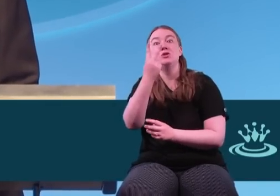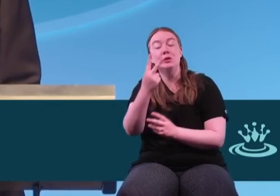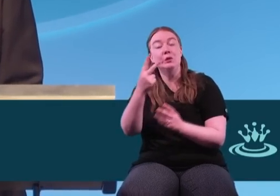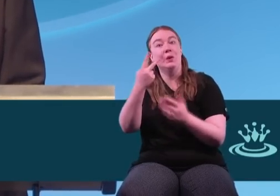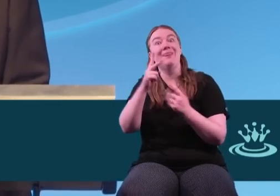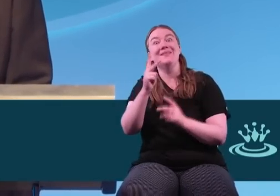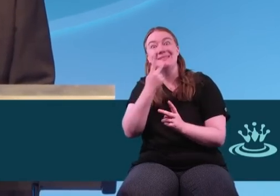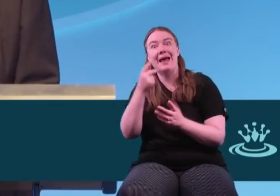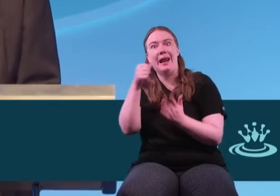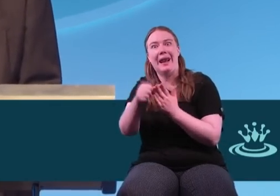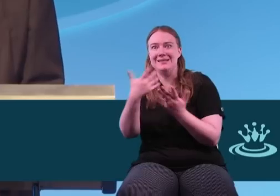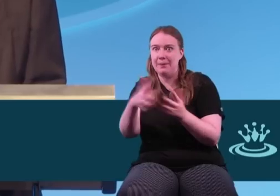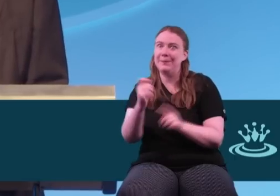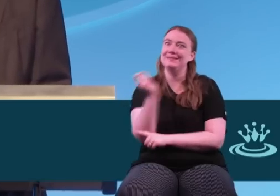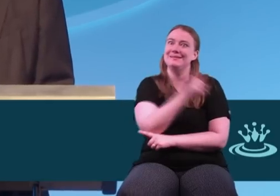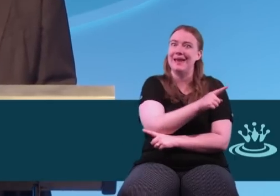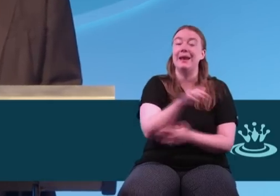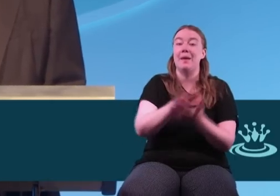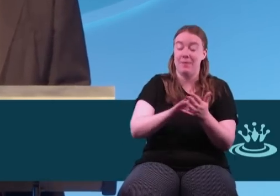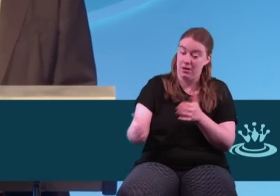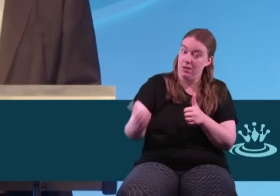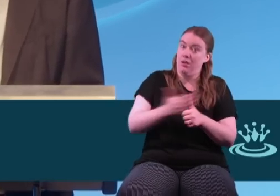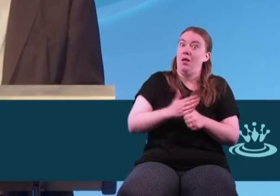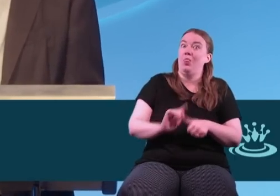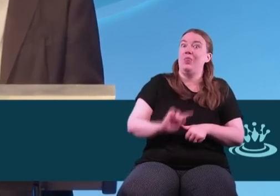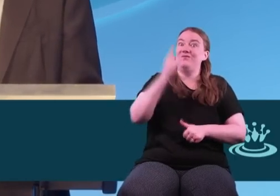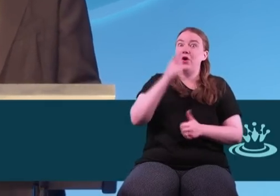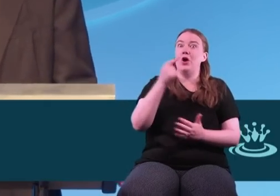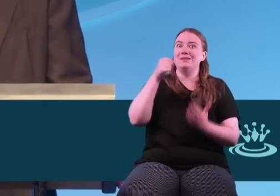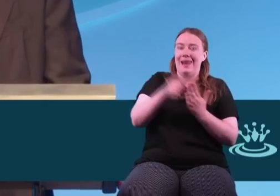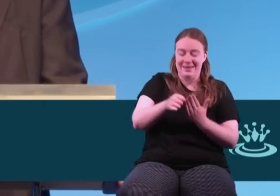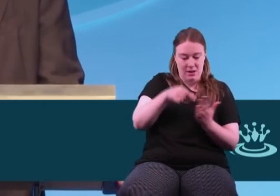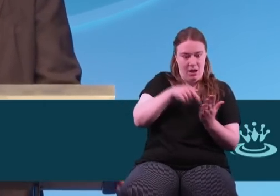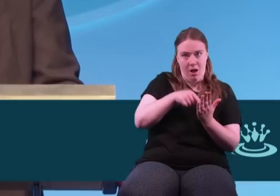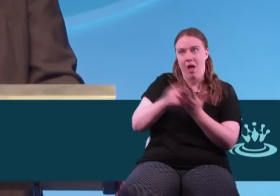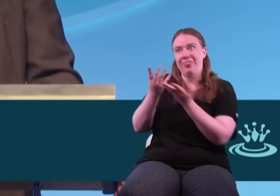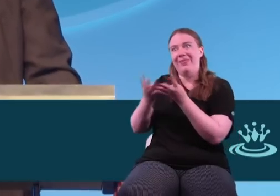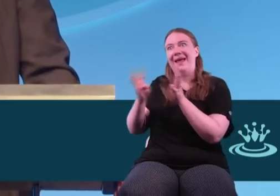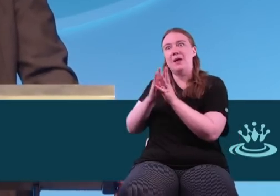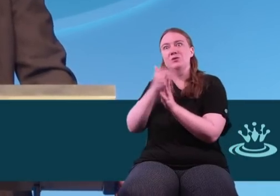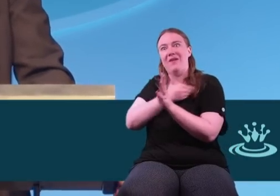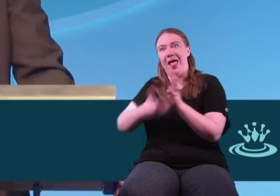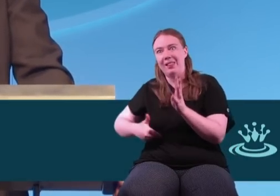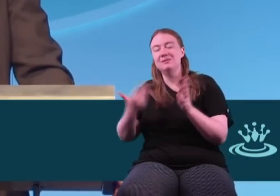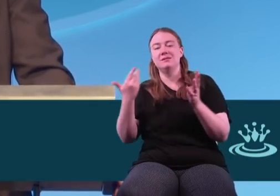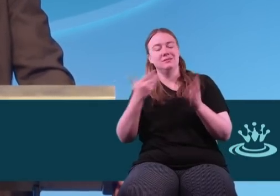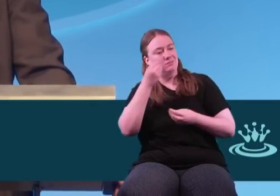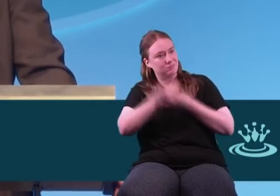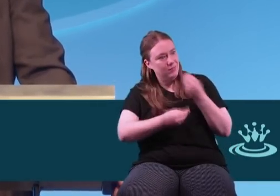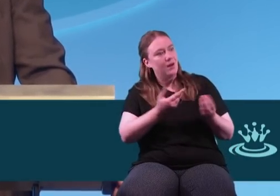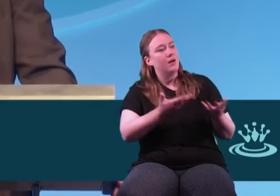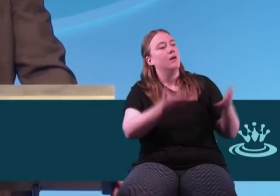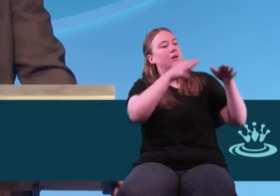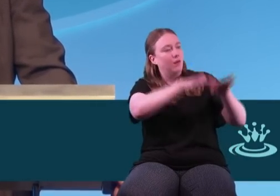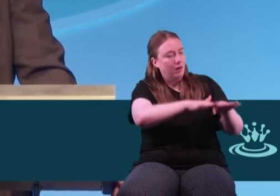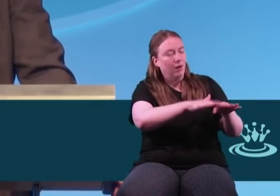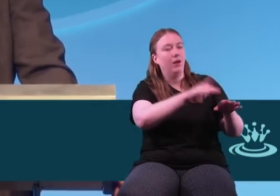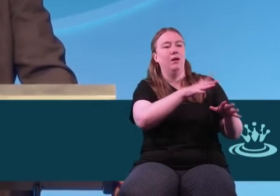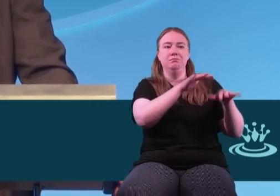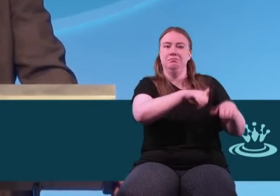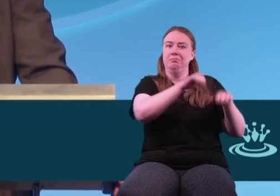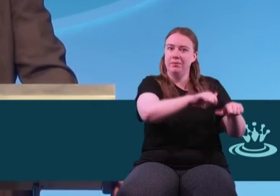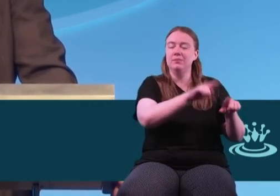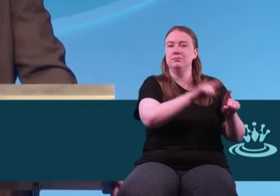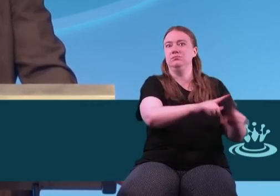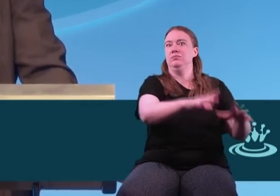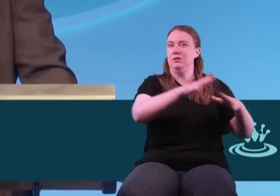neglect the gift you have, which was given you by prophecy when the council of elders laid their hands on you. I'm assuming, and I think we can